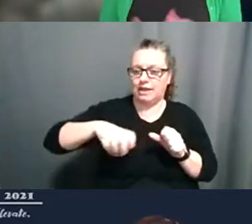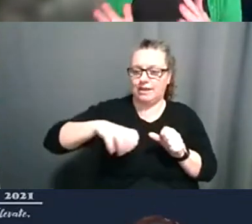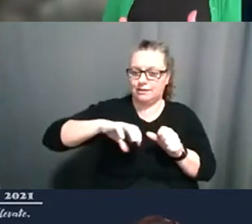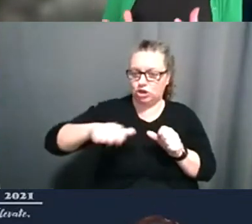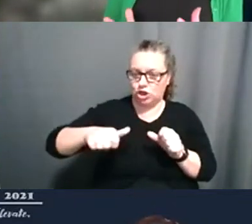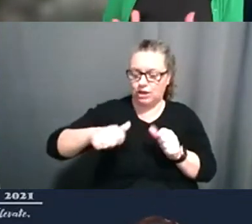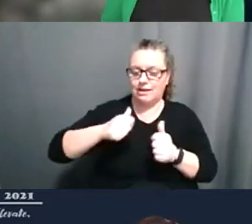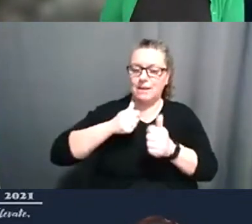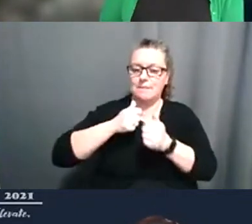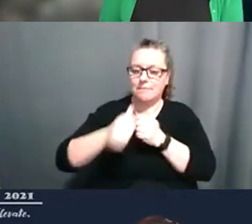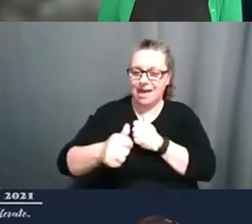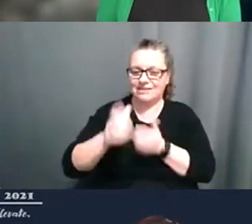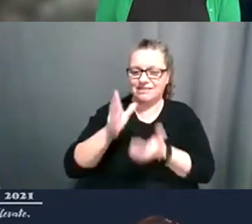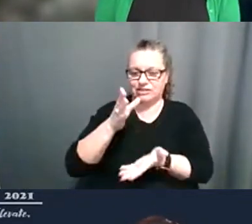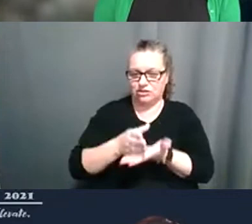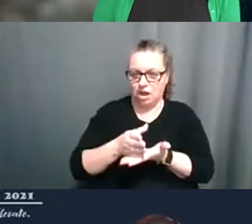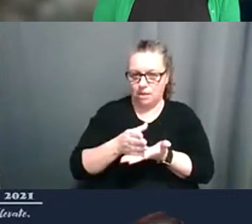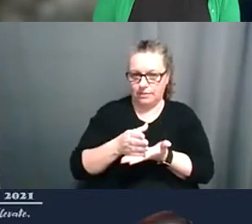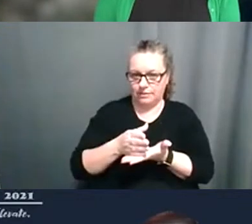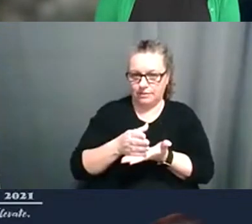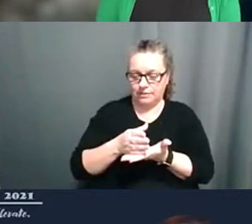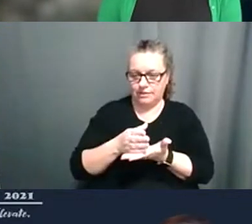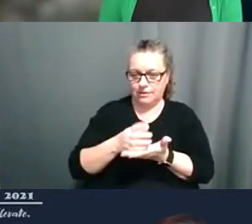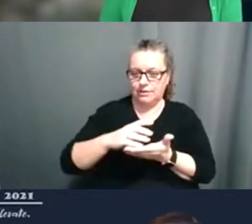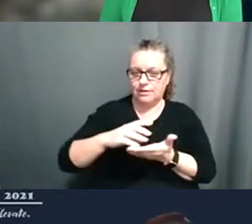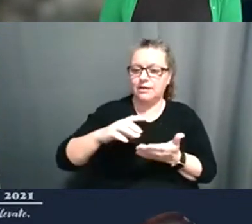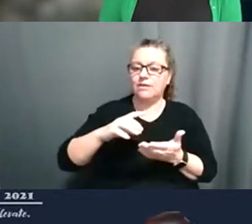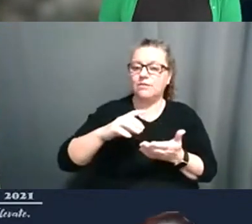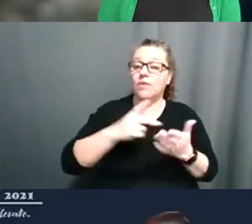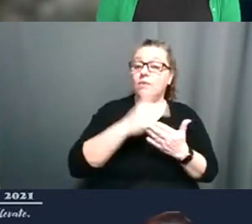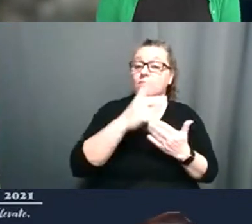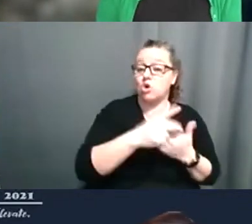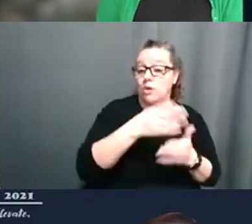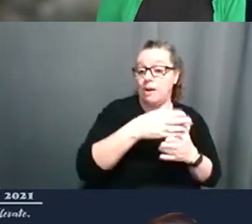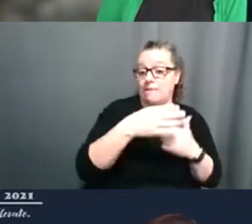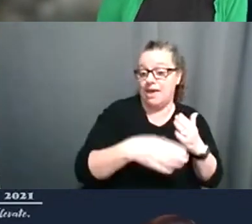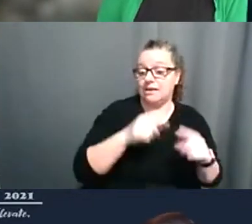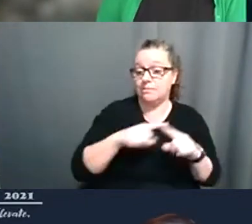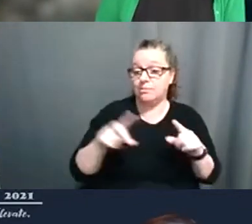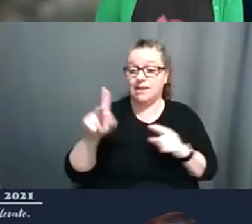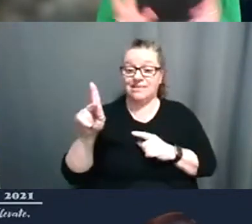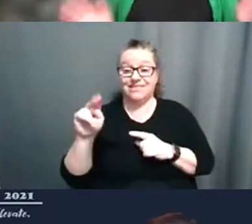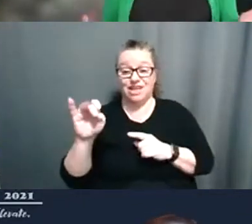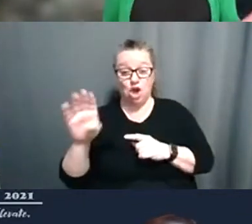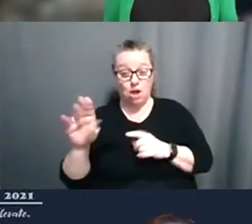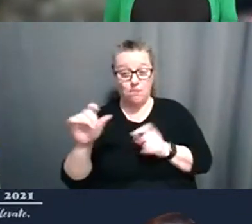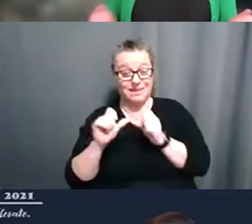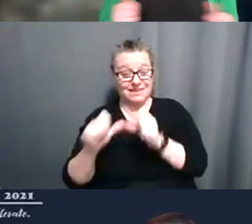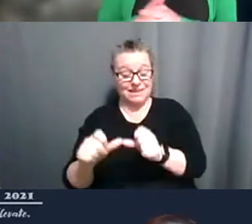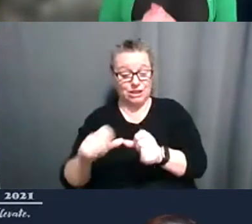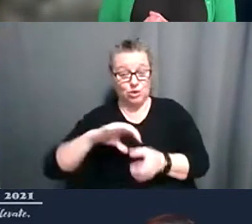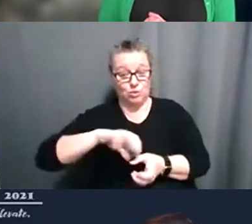per the programming, but not the knob. And let's just say that the knob won and the arm